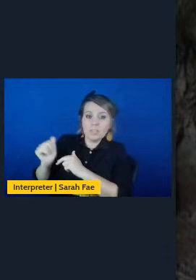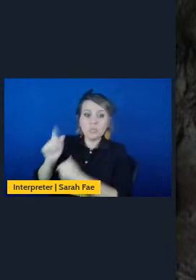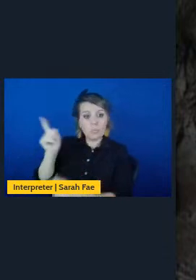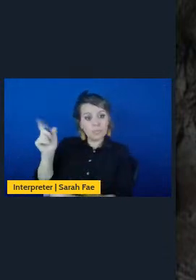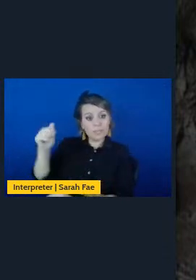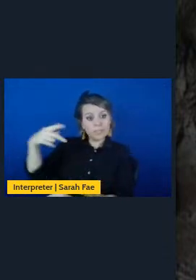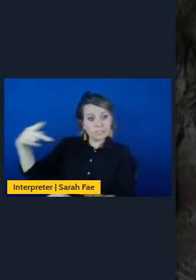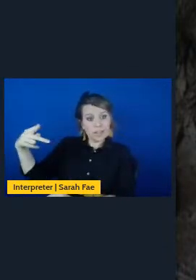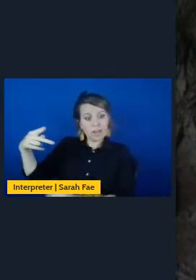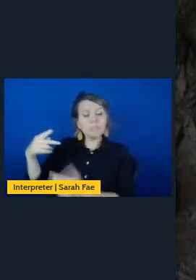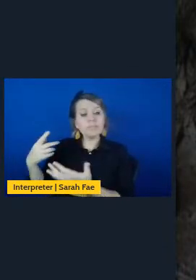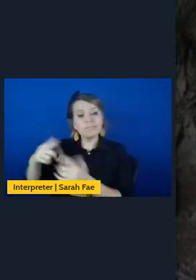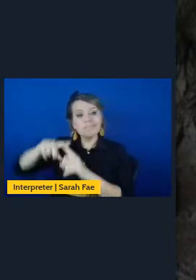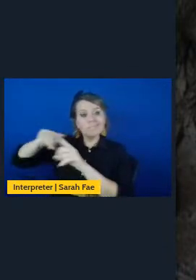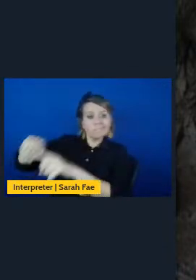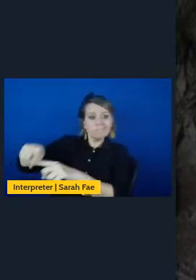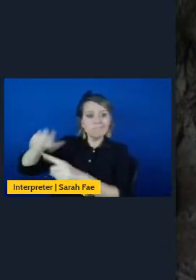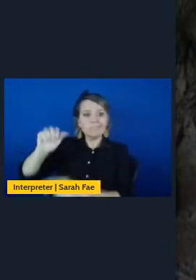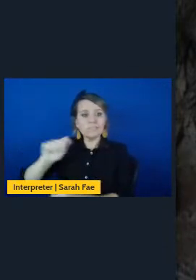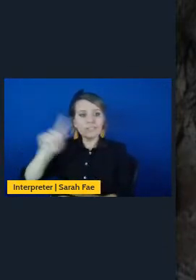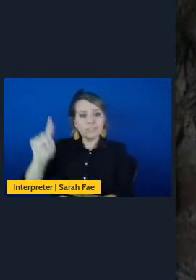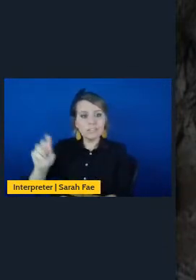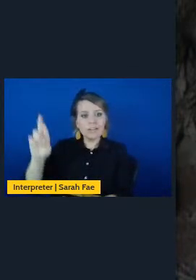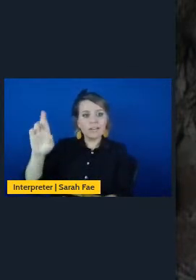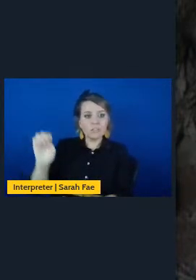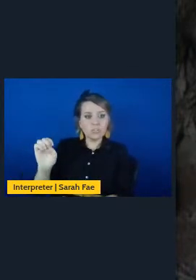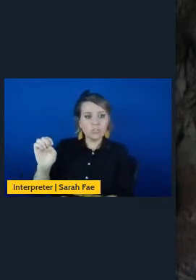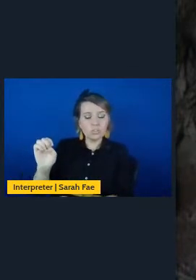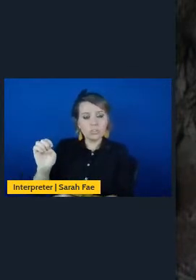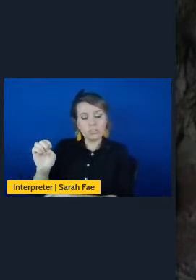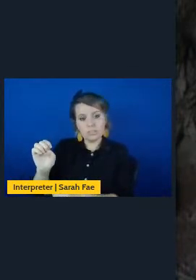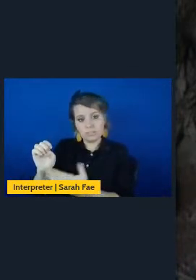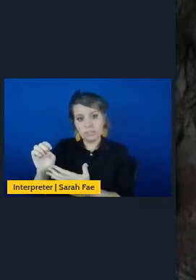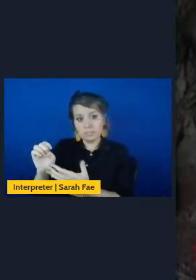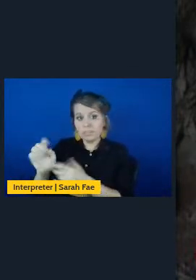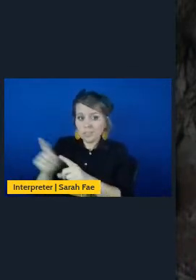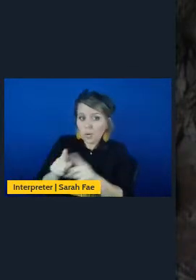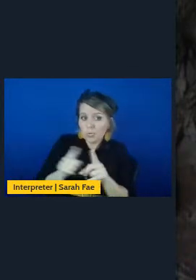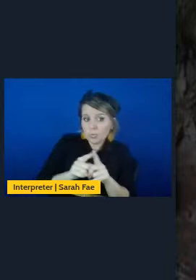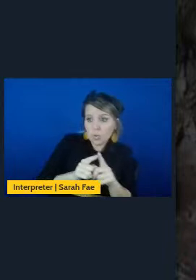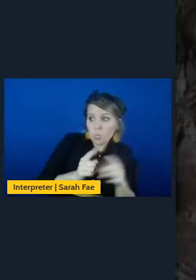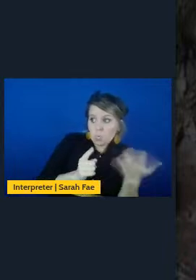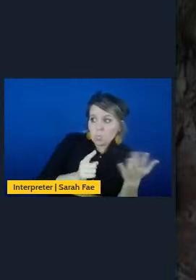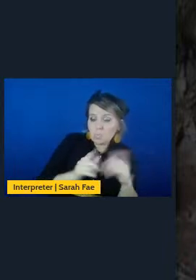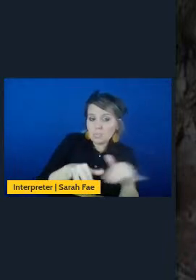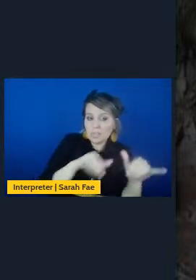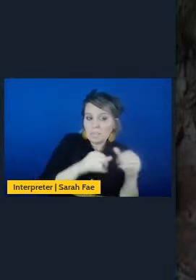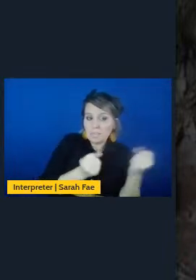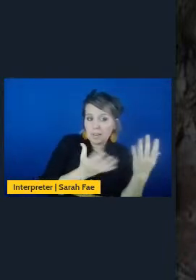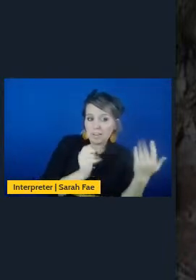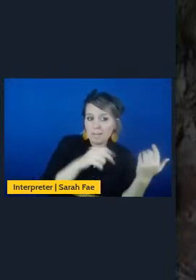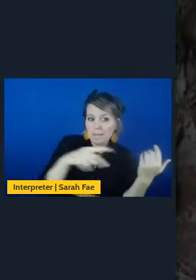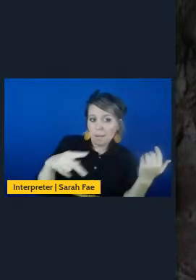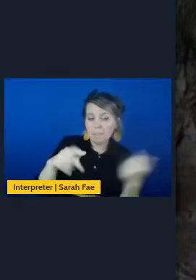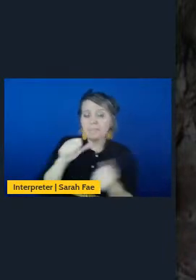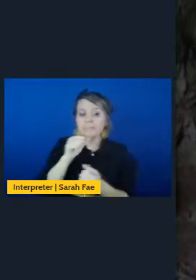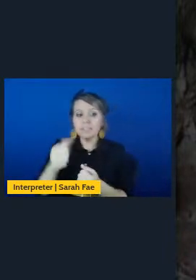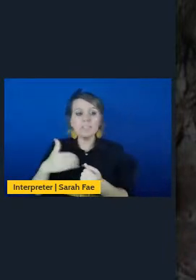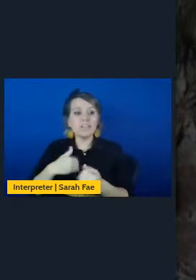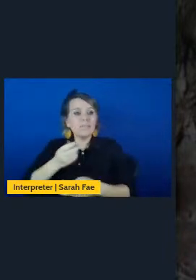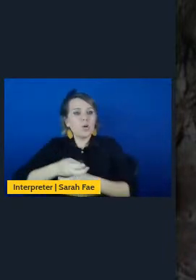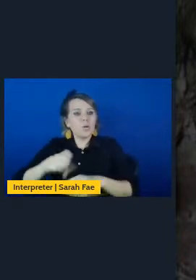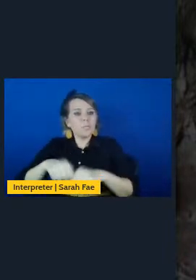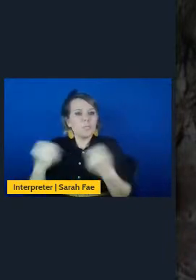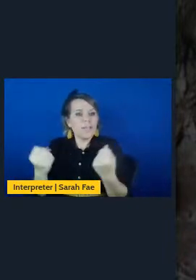take a dependency on Azure, but it also, unlike too many apps, does not have a hard breaking mode if